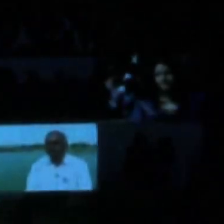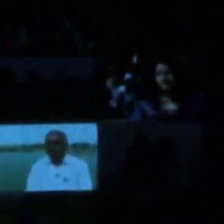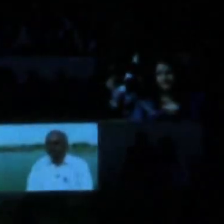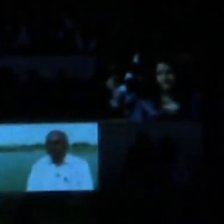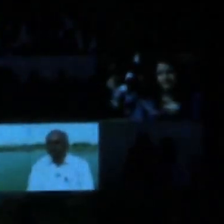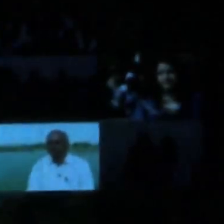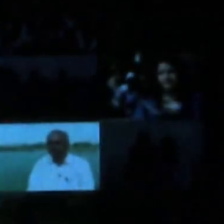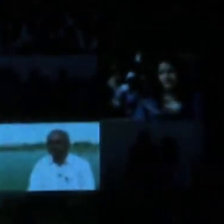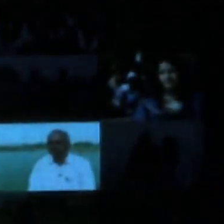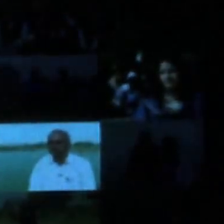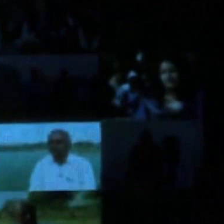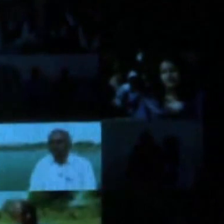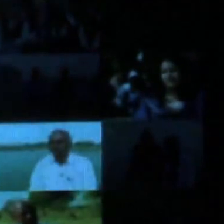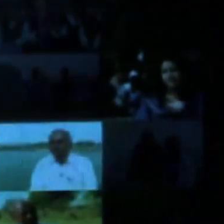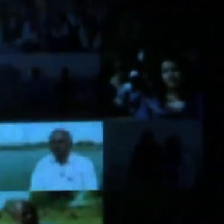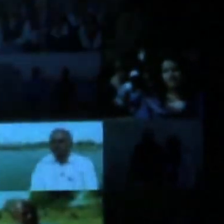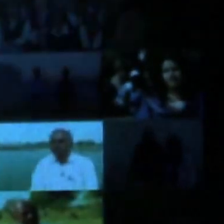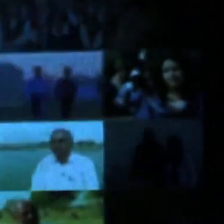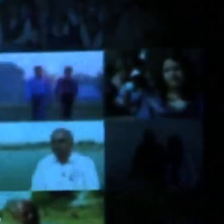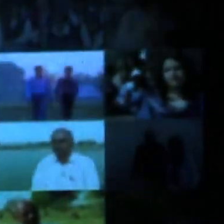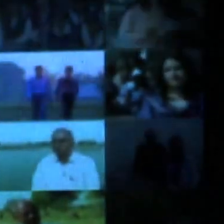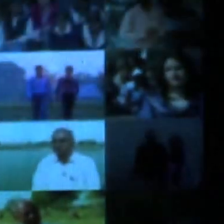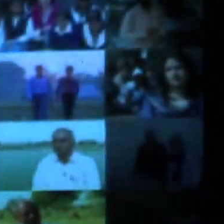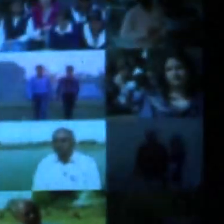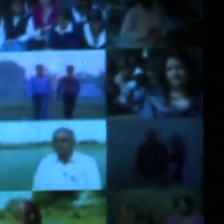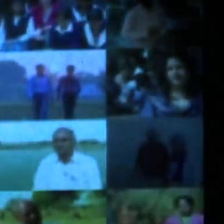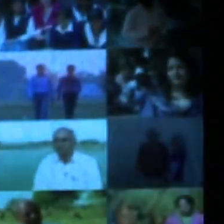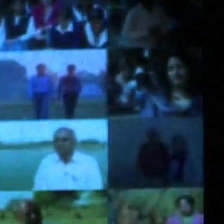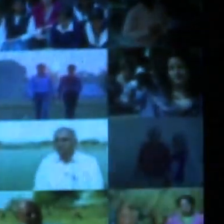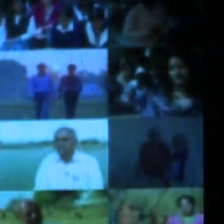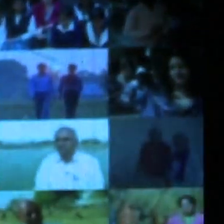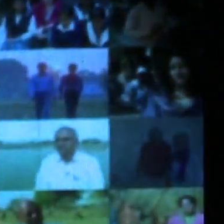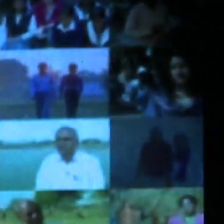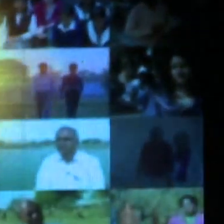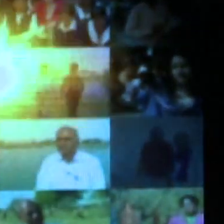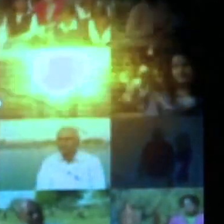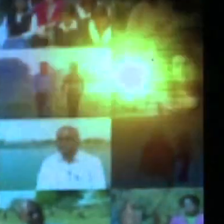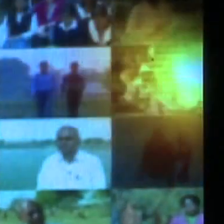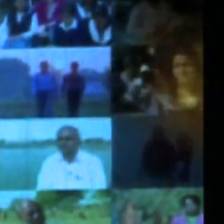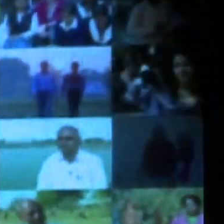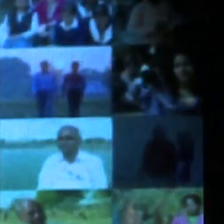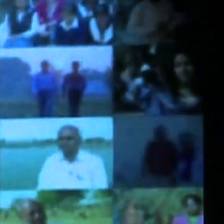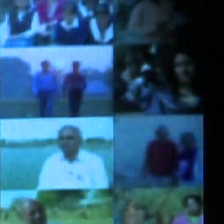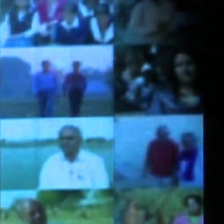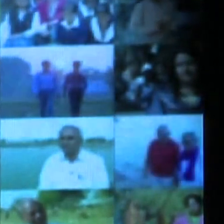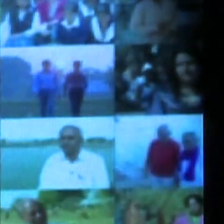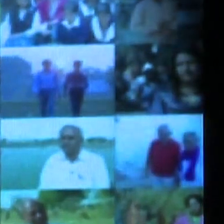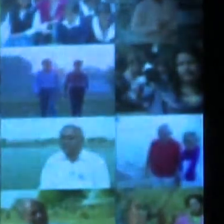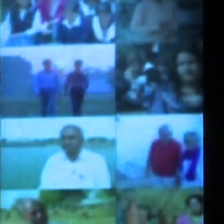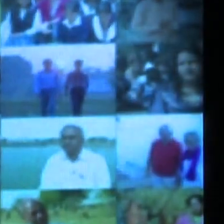There are many such poignant tales to be told. We salute the indomitable spirit and courage of these